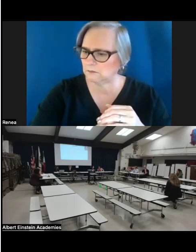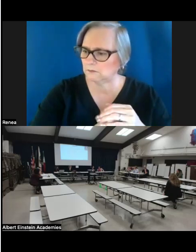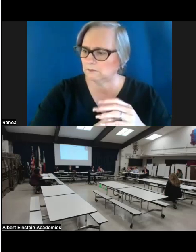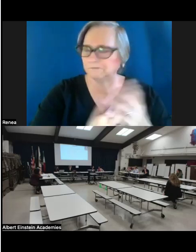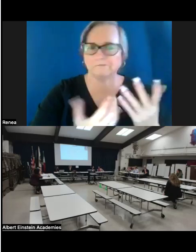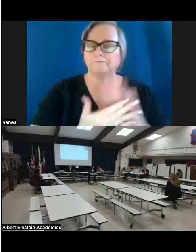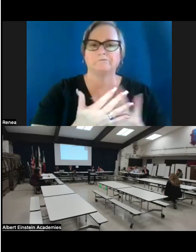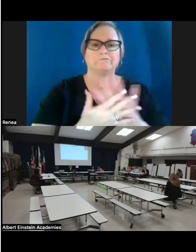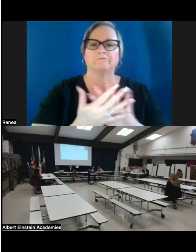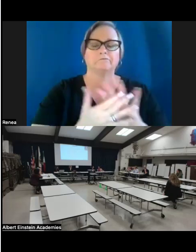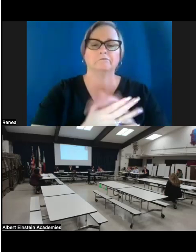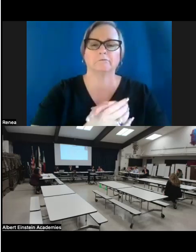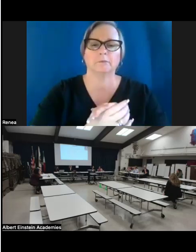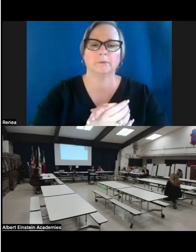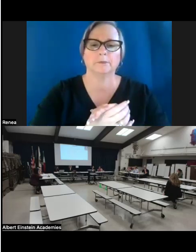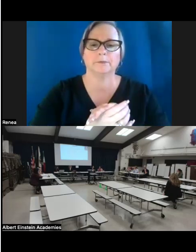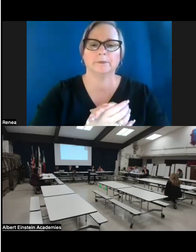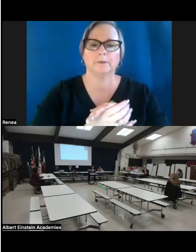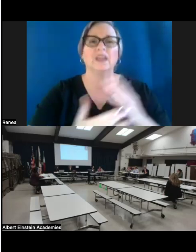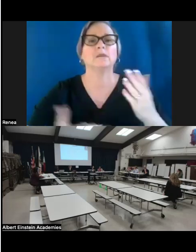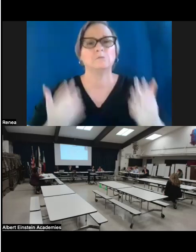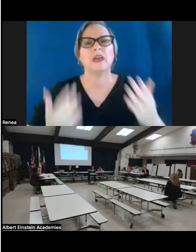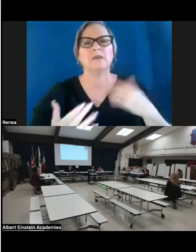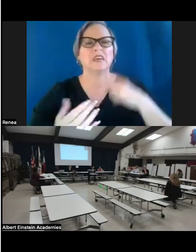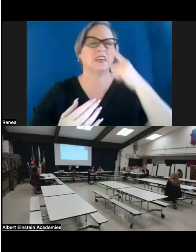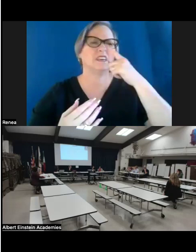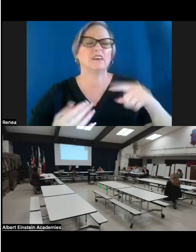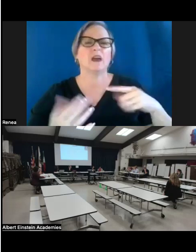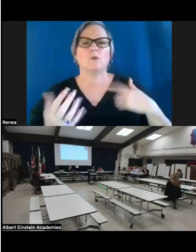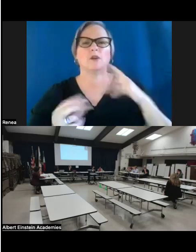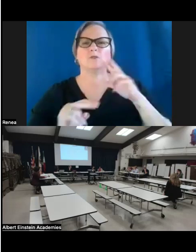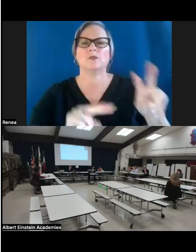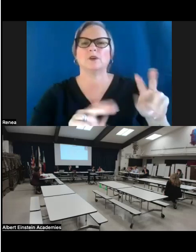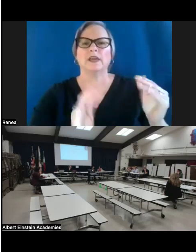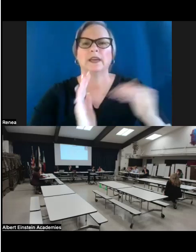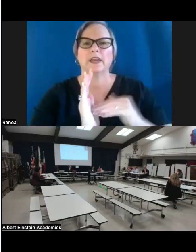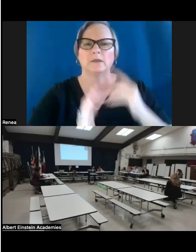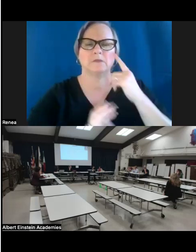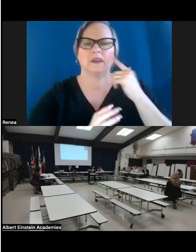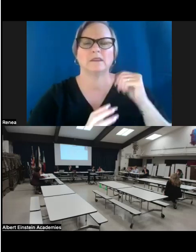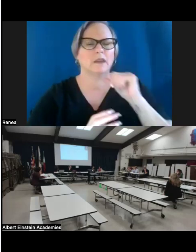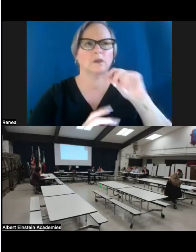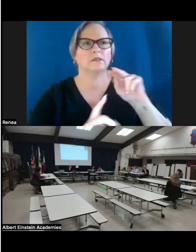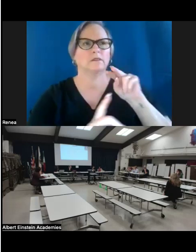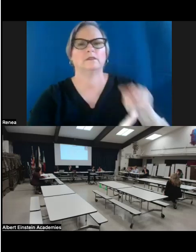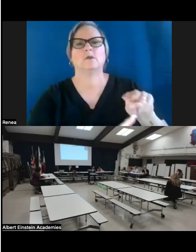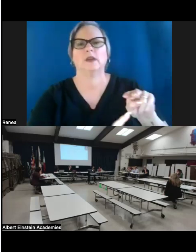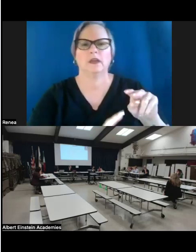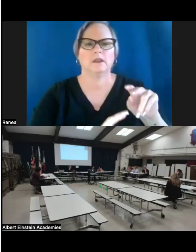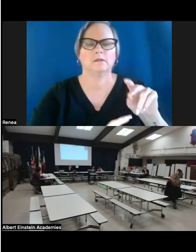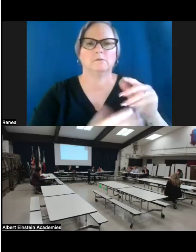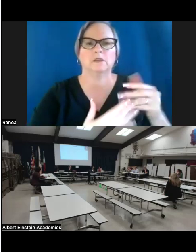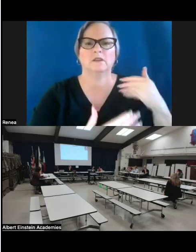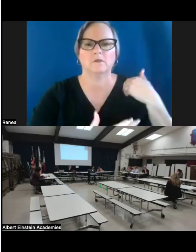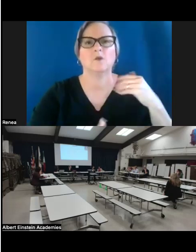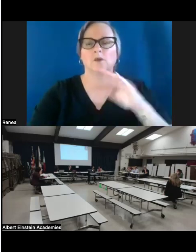I might want to just look at it again through that lens, because I wasn't looking at it through that lens before. I see DLAC referenced here a couple of times, so thank